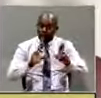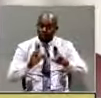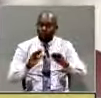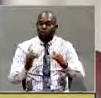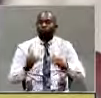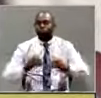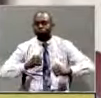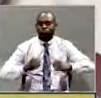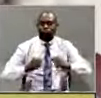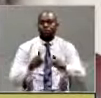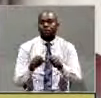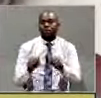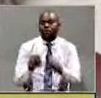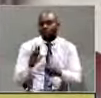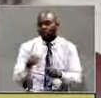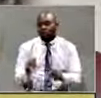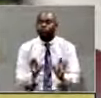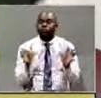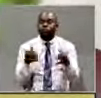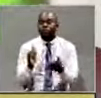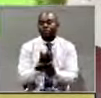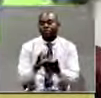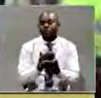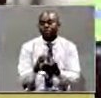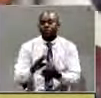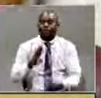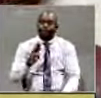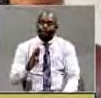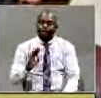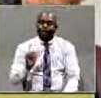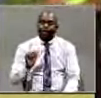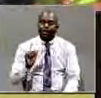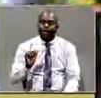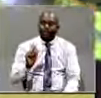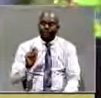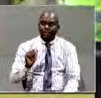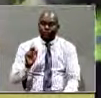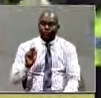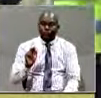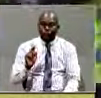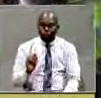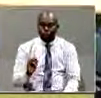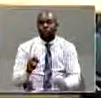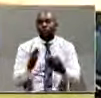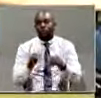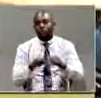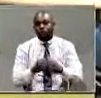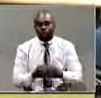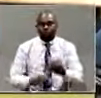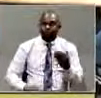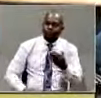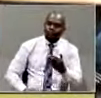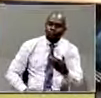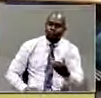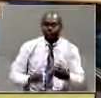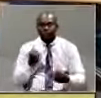shape. Other bombers share their views on Batanto's visit and how prepared they are for the challenge. Going on, and they are